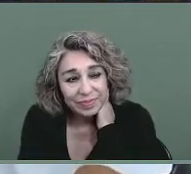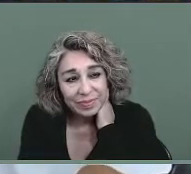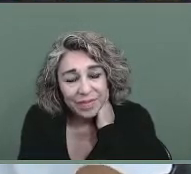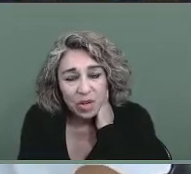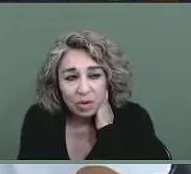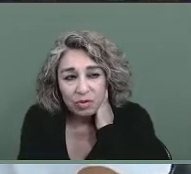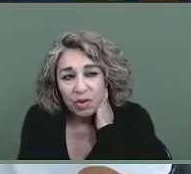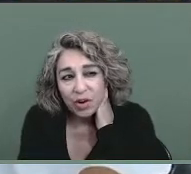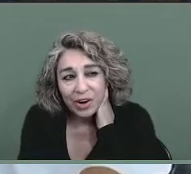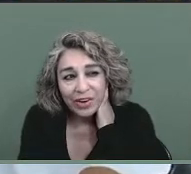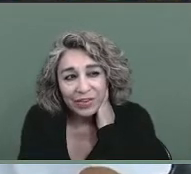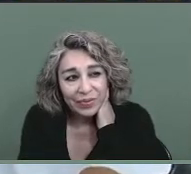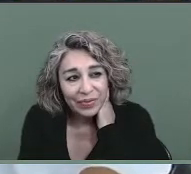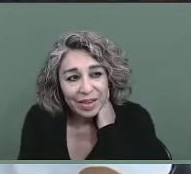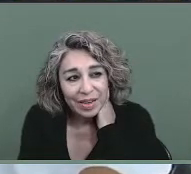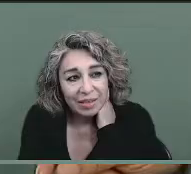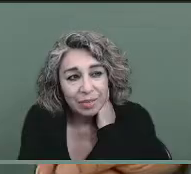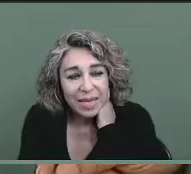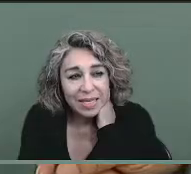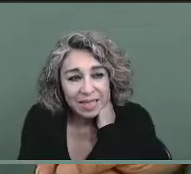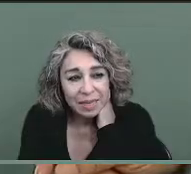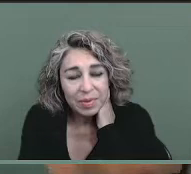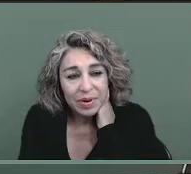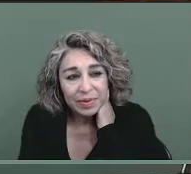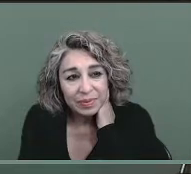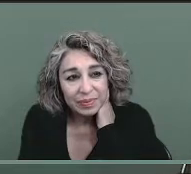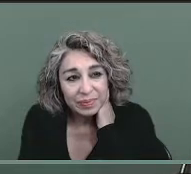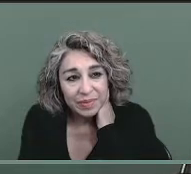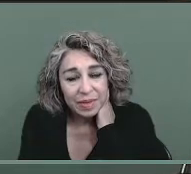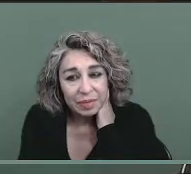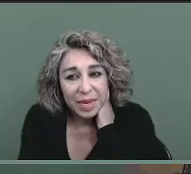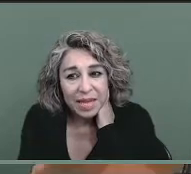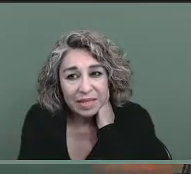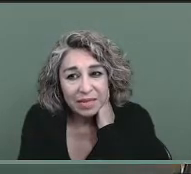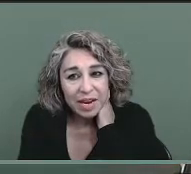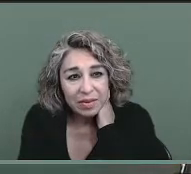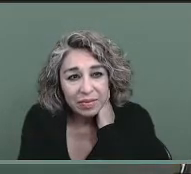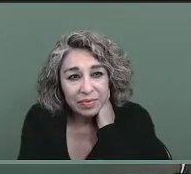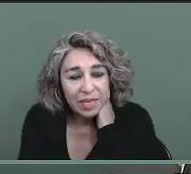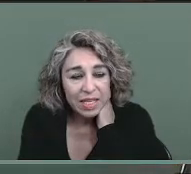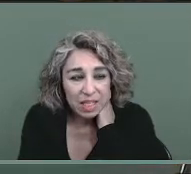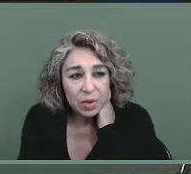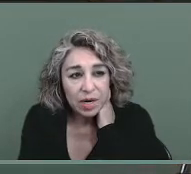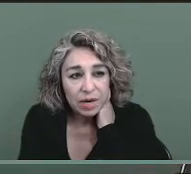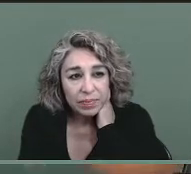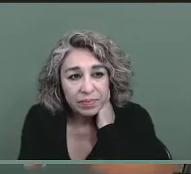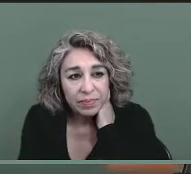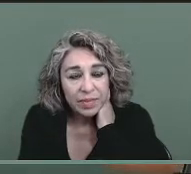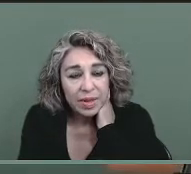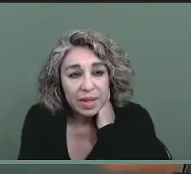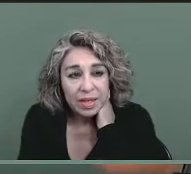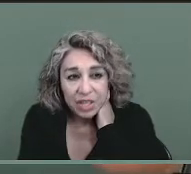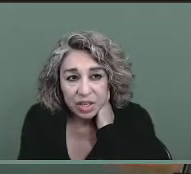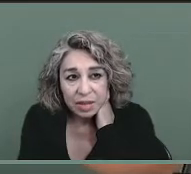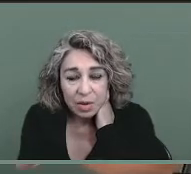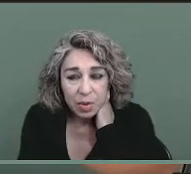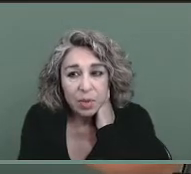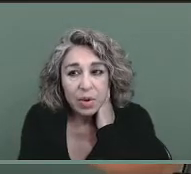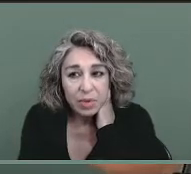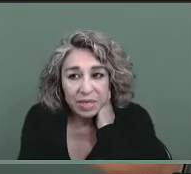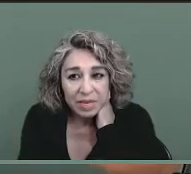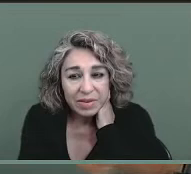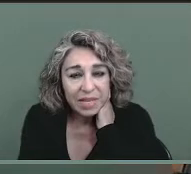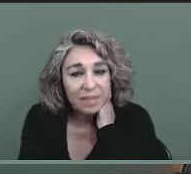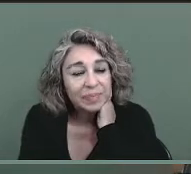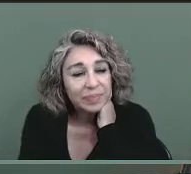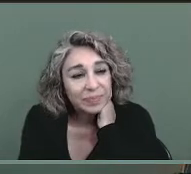no four by December but as of now it's lower than what